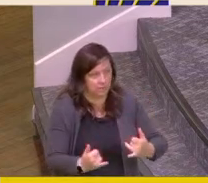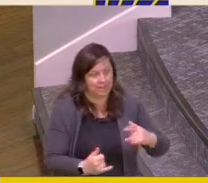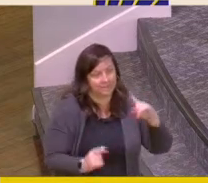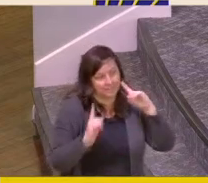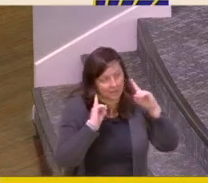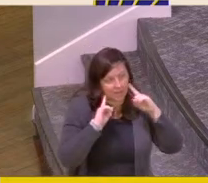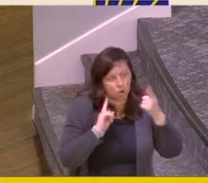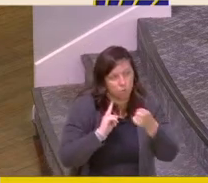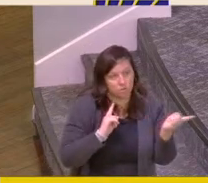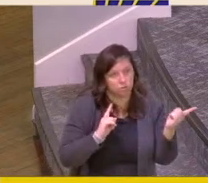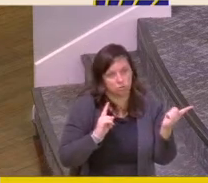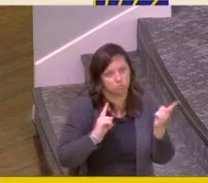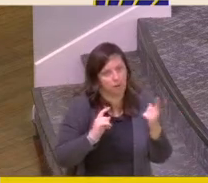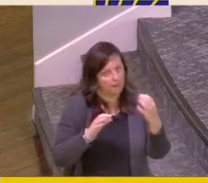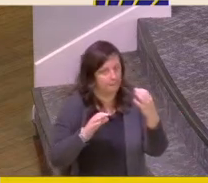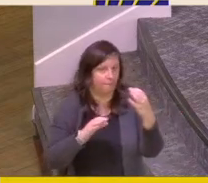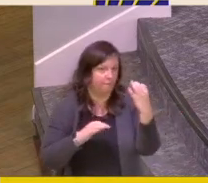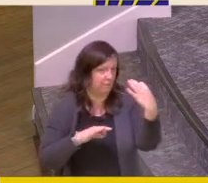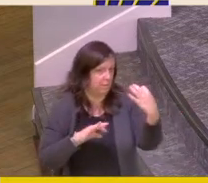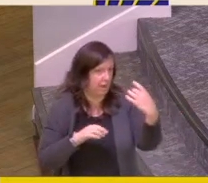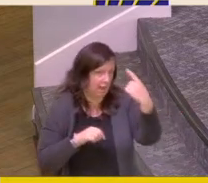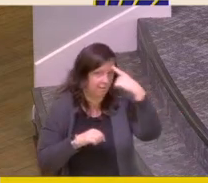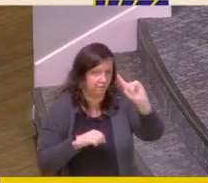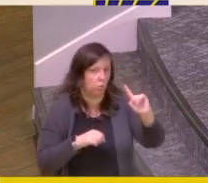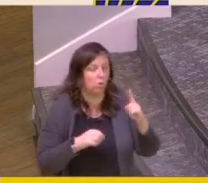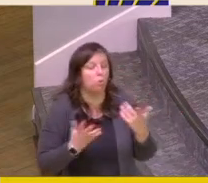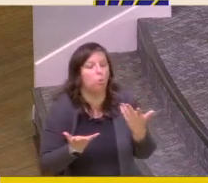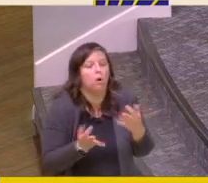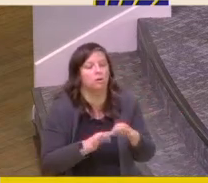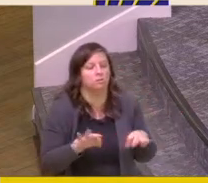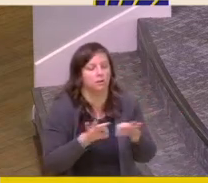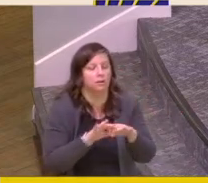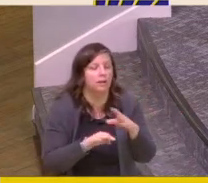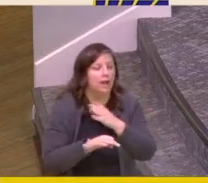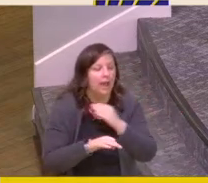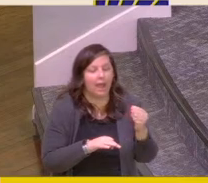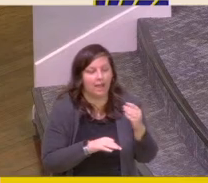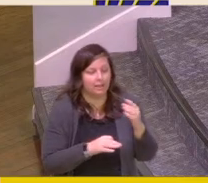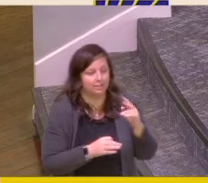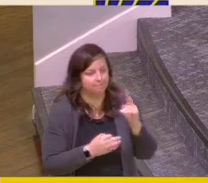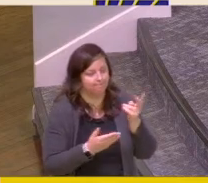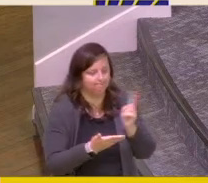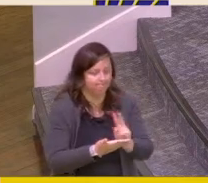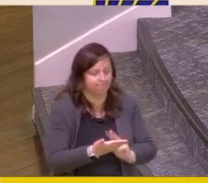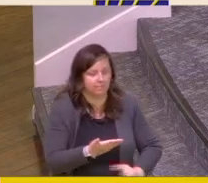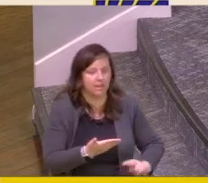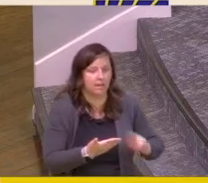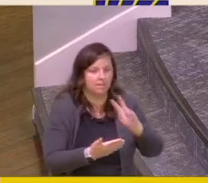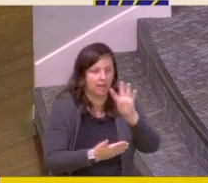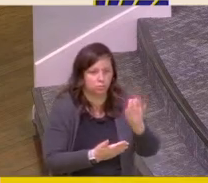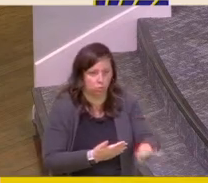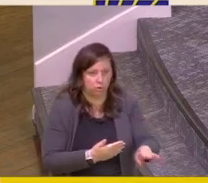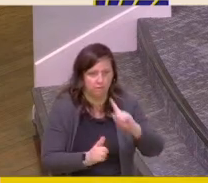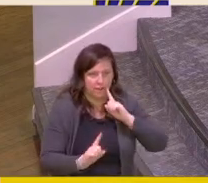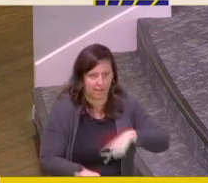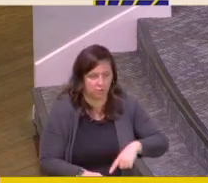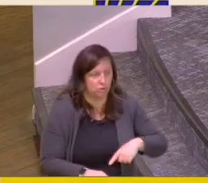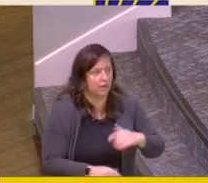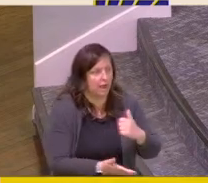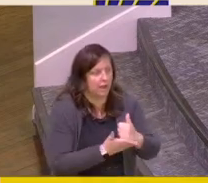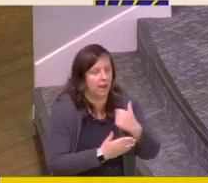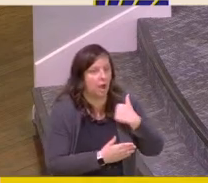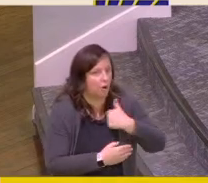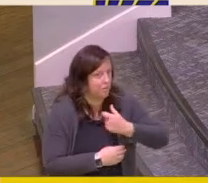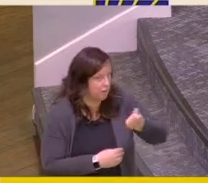next steps, to review what was shared in the survey that came out, and then help us to be better